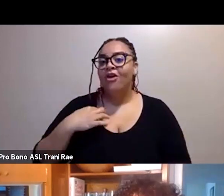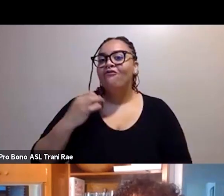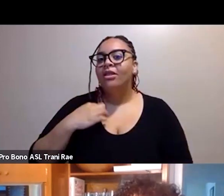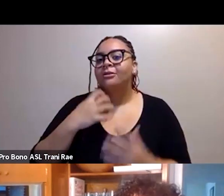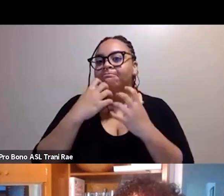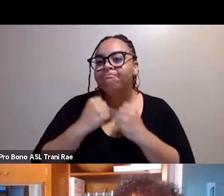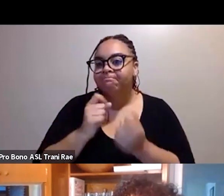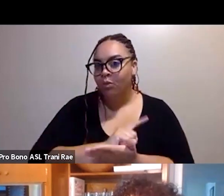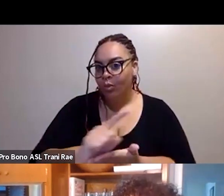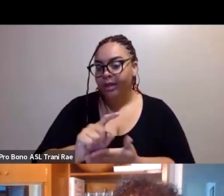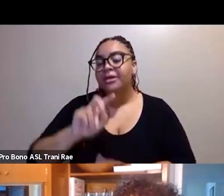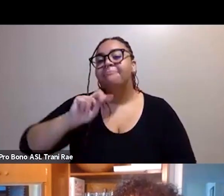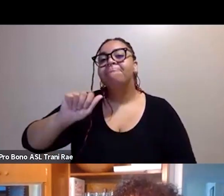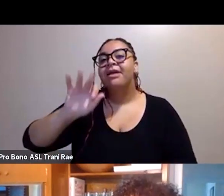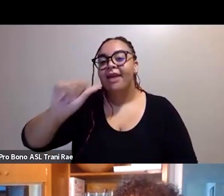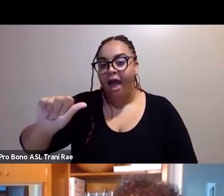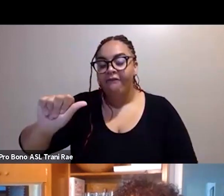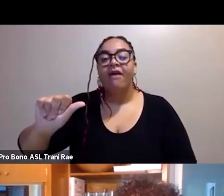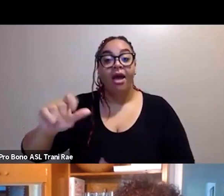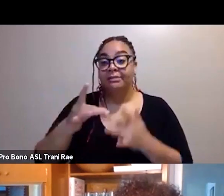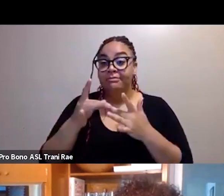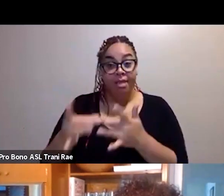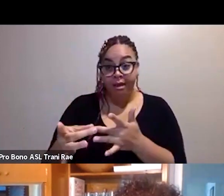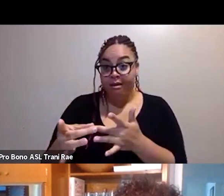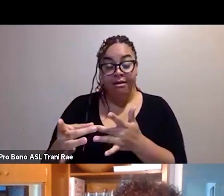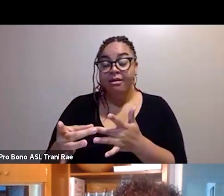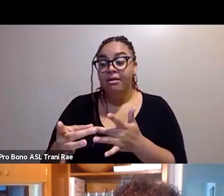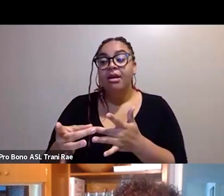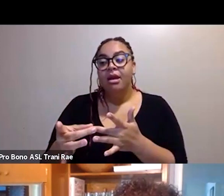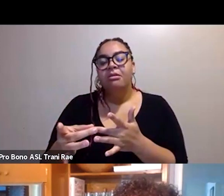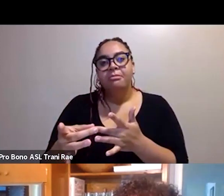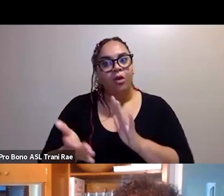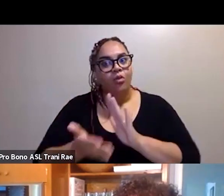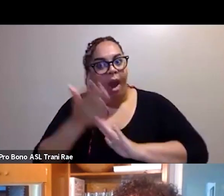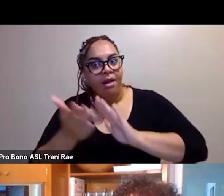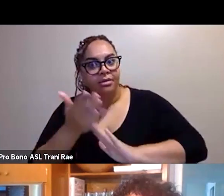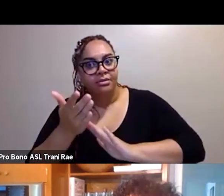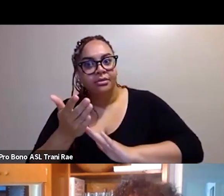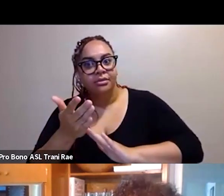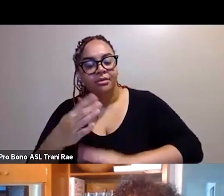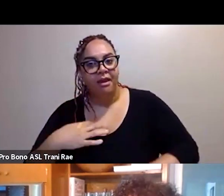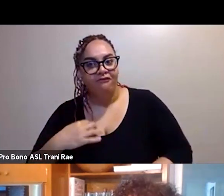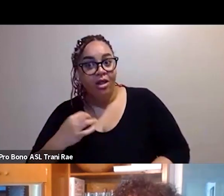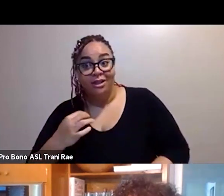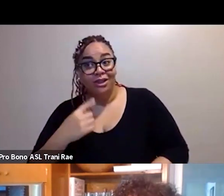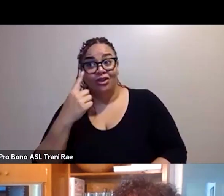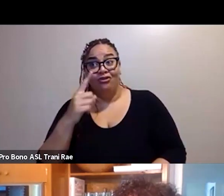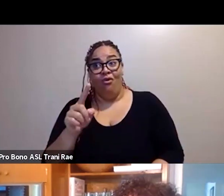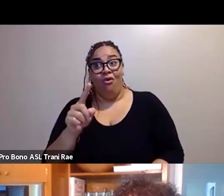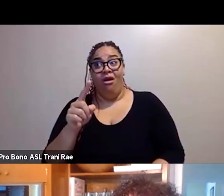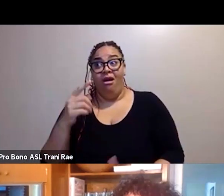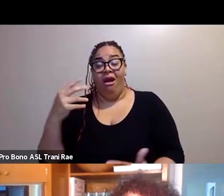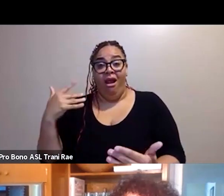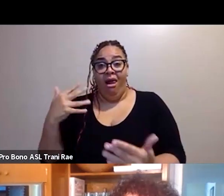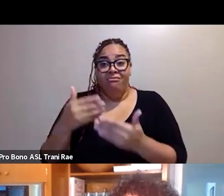Week. NAAFA has been led and predominantly run by volunteers for almost all of its